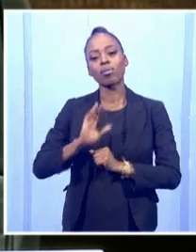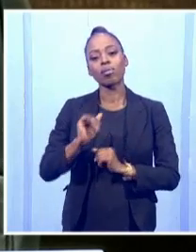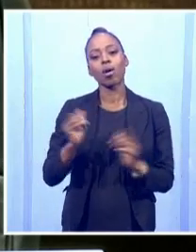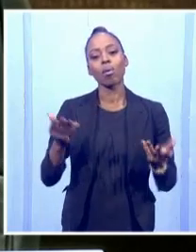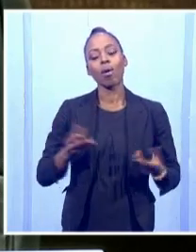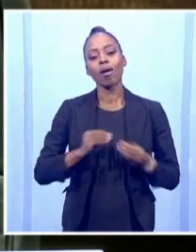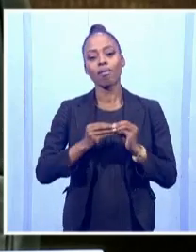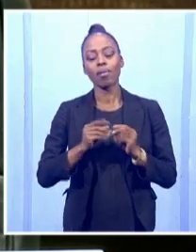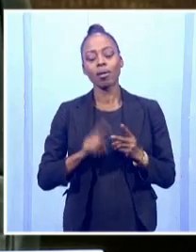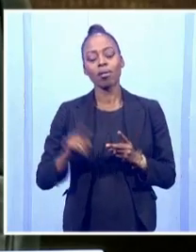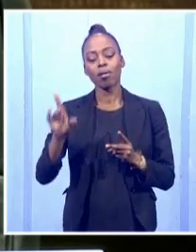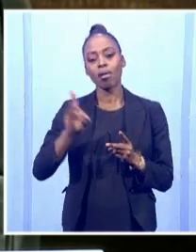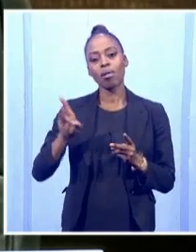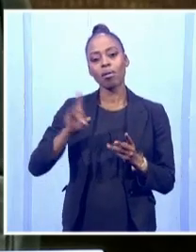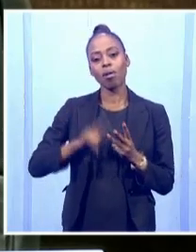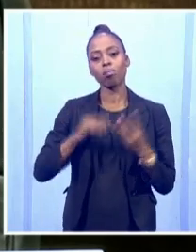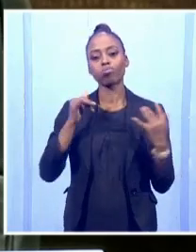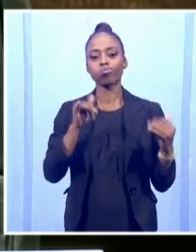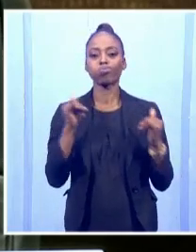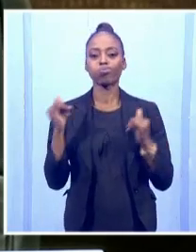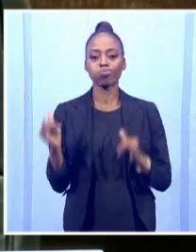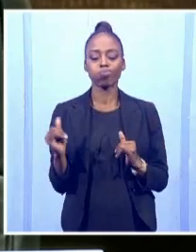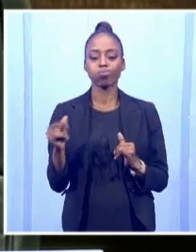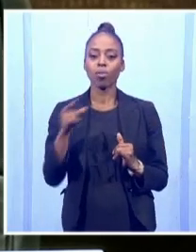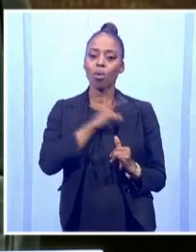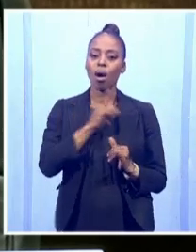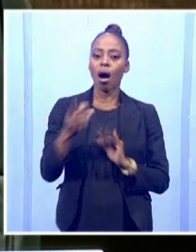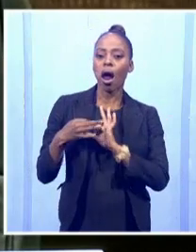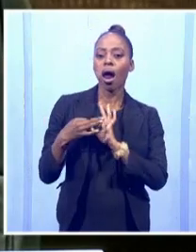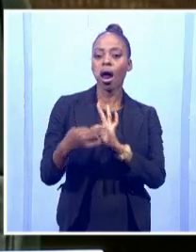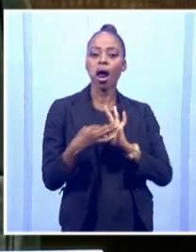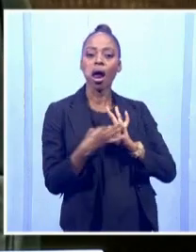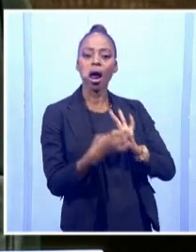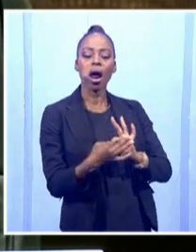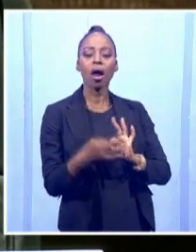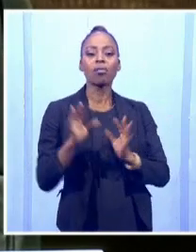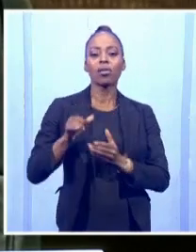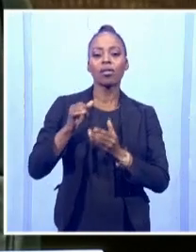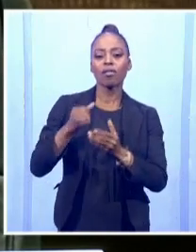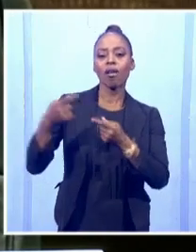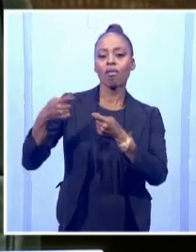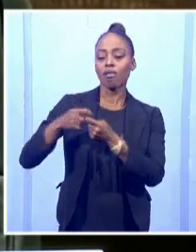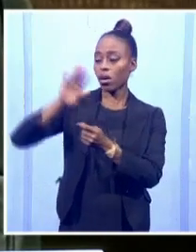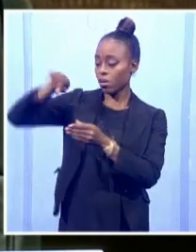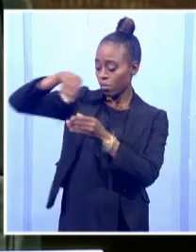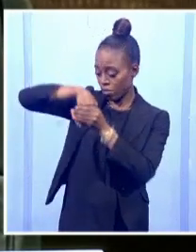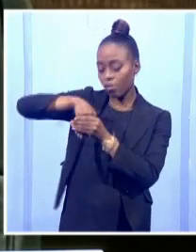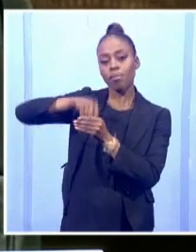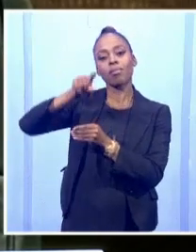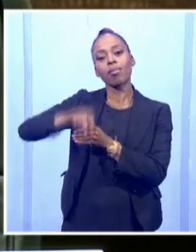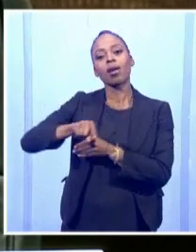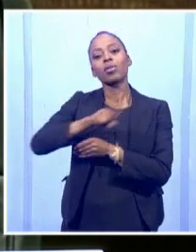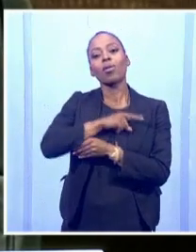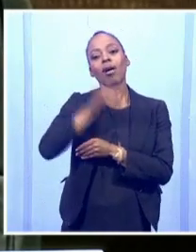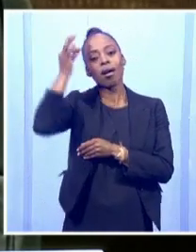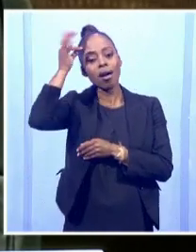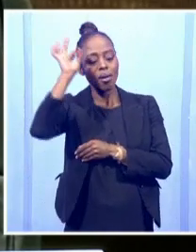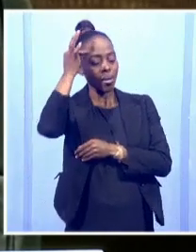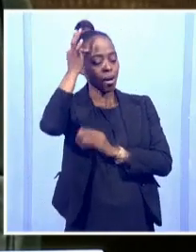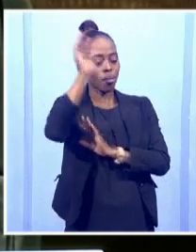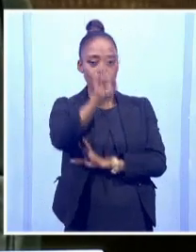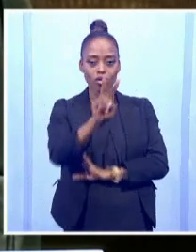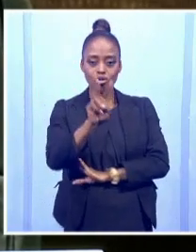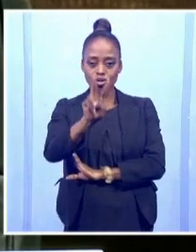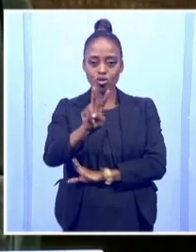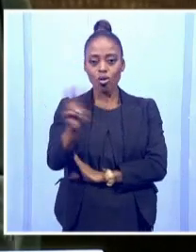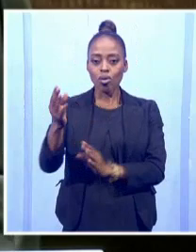in hotels, in entertainment, working through joint ventures and with the investment fund that the two governments are currently working